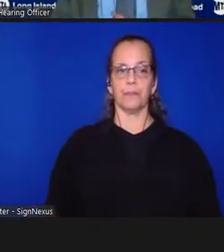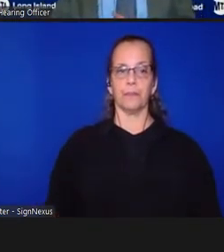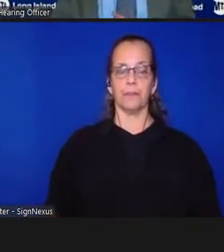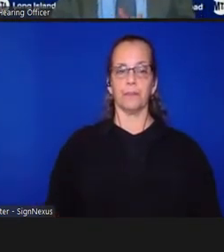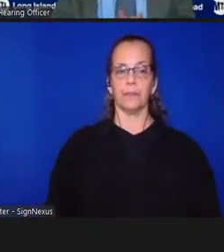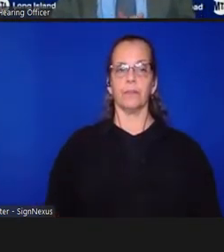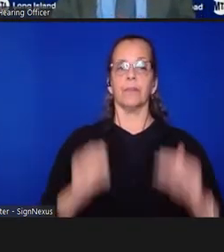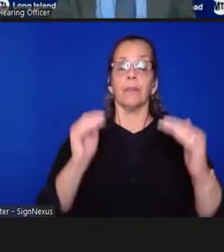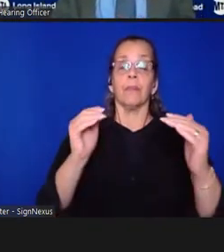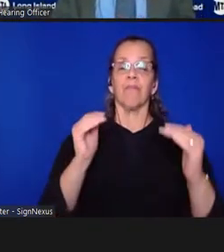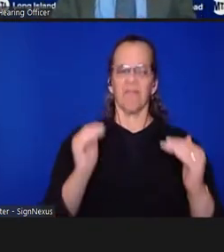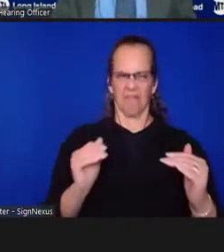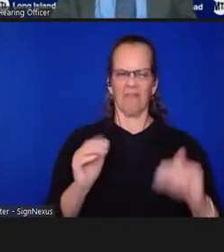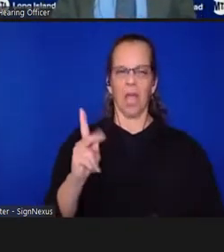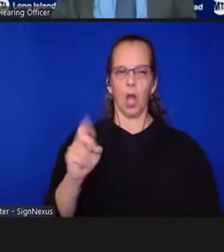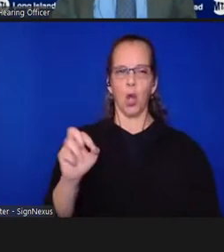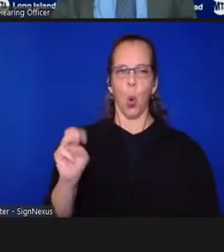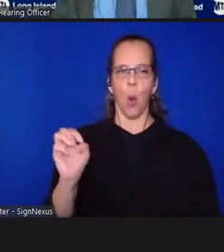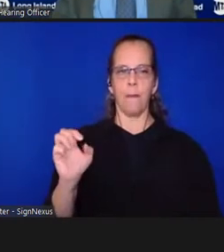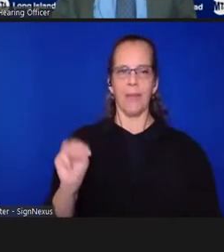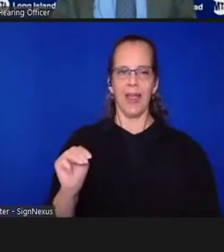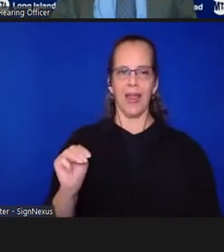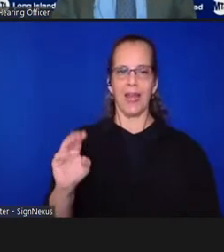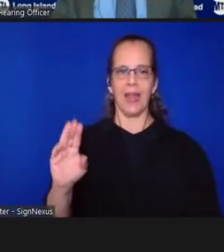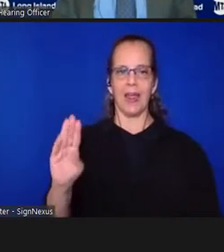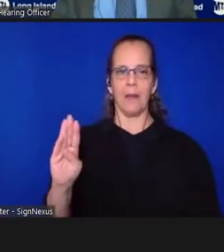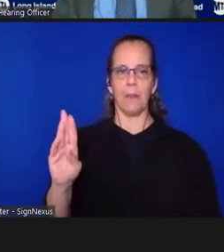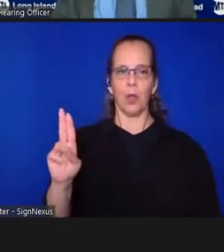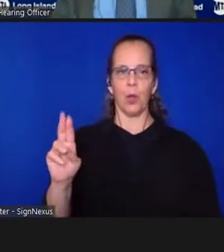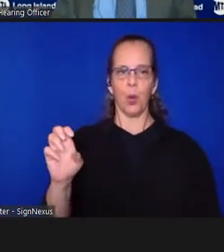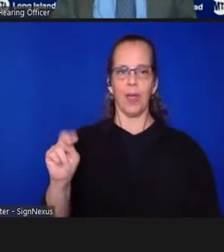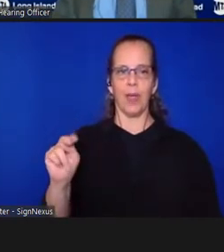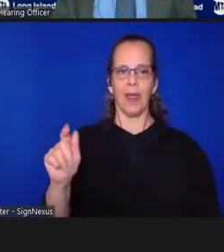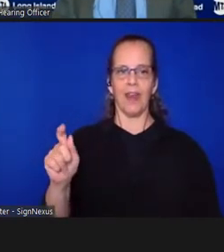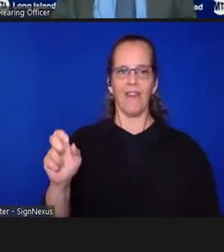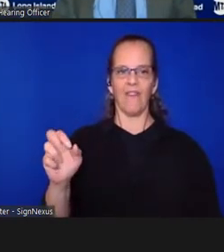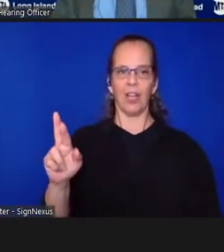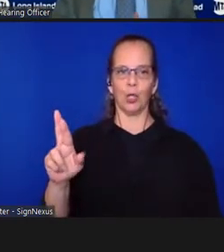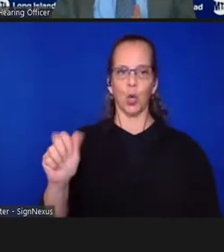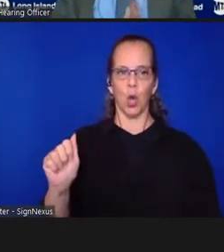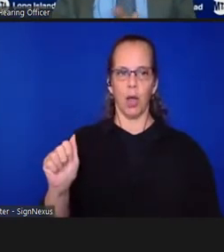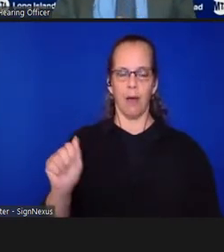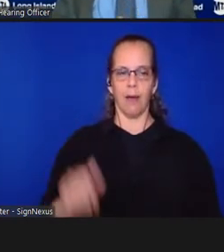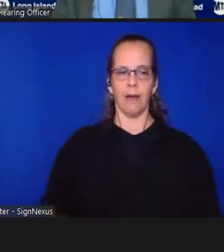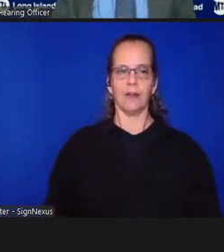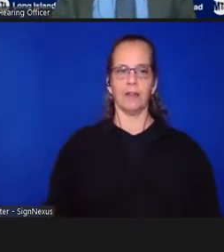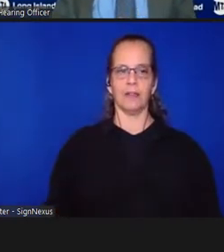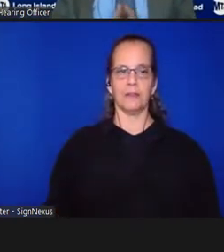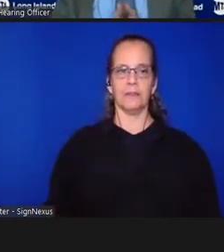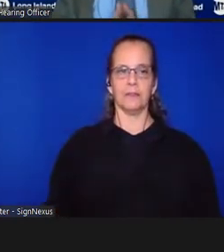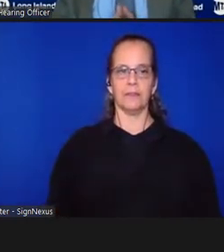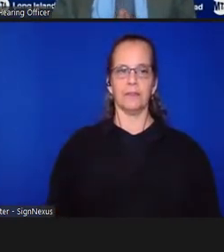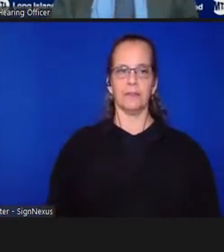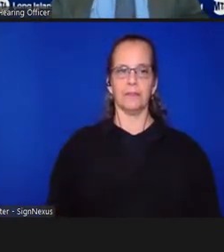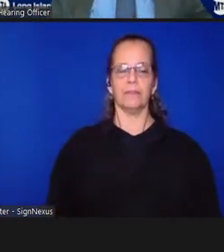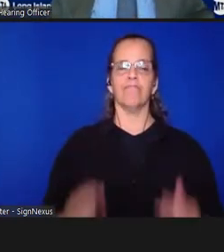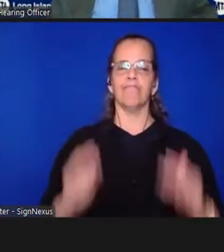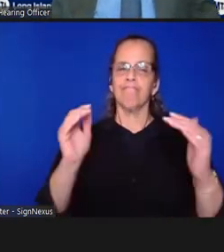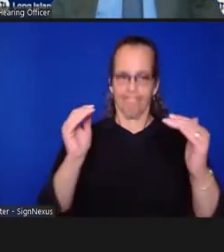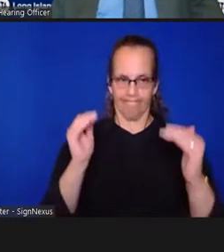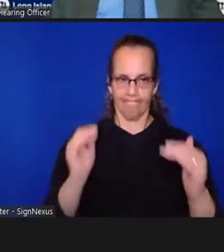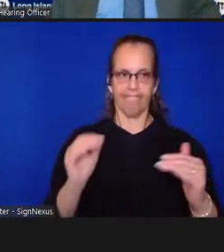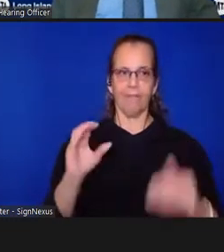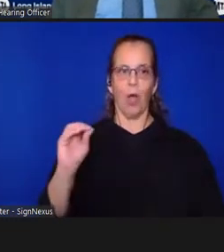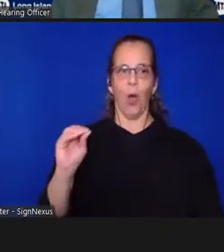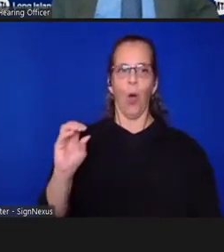our next speaker is Norman Buenaventura followed by Osama Segal our next speaker